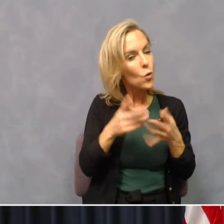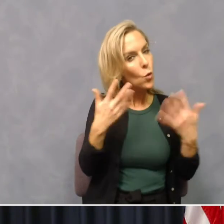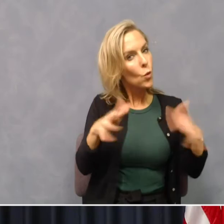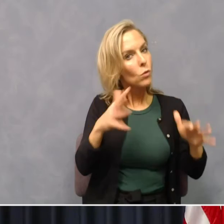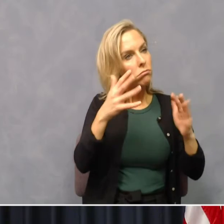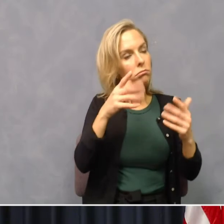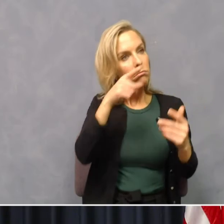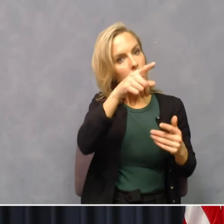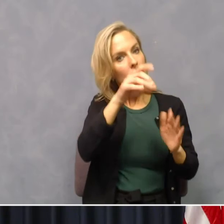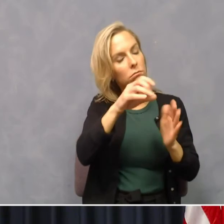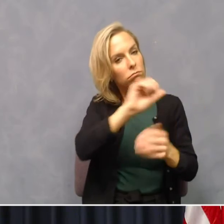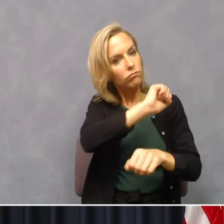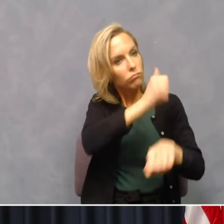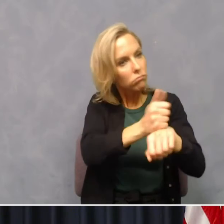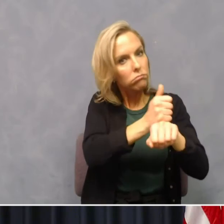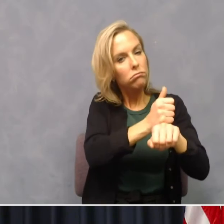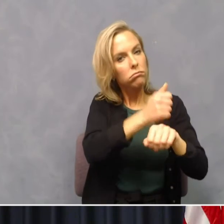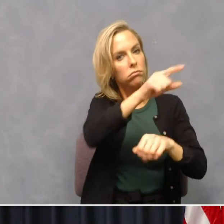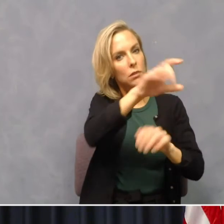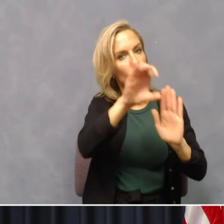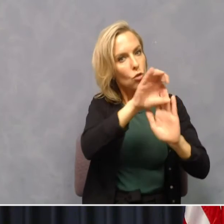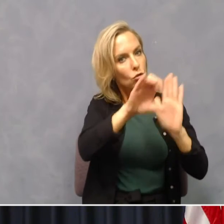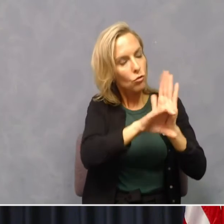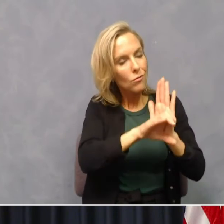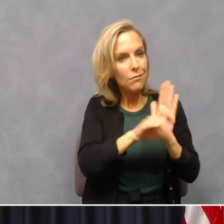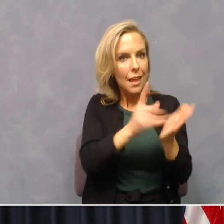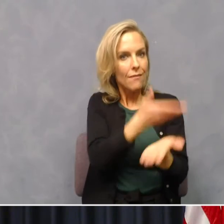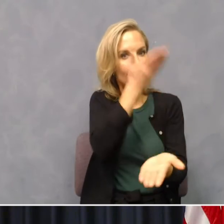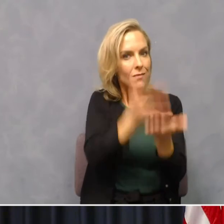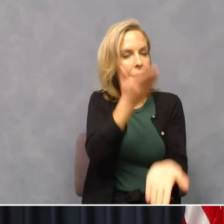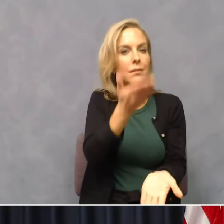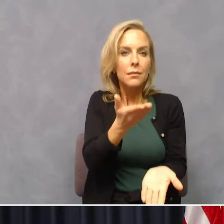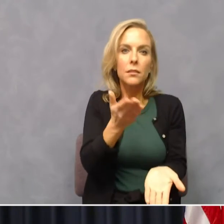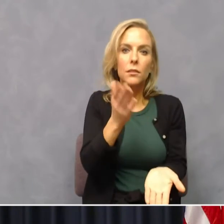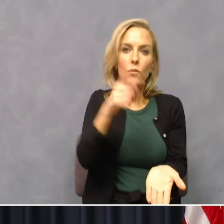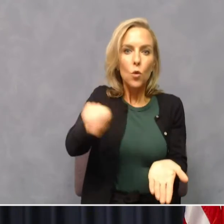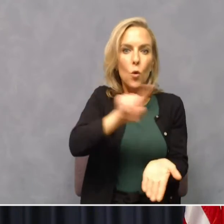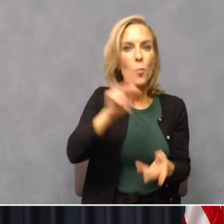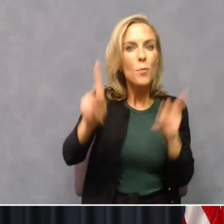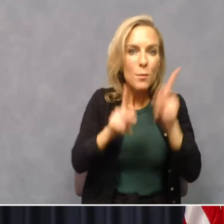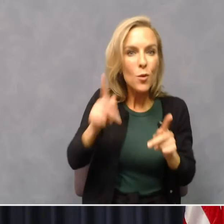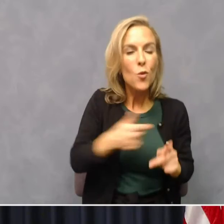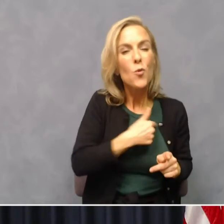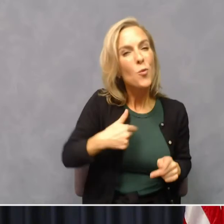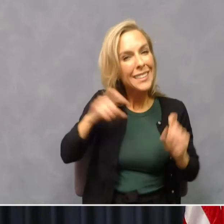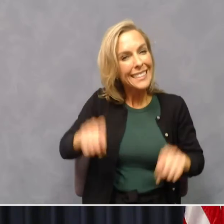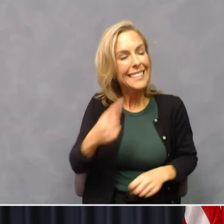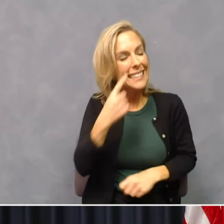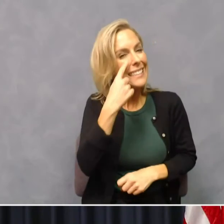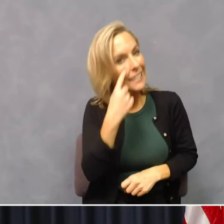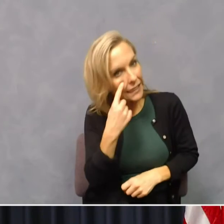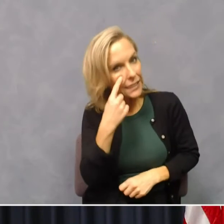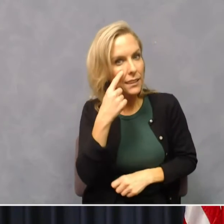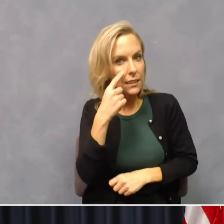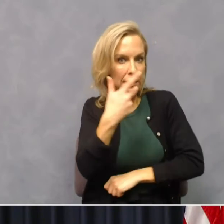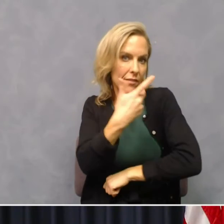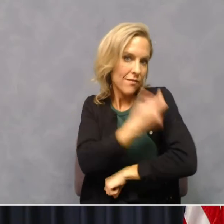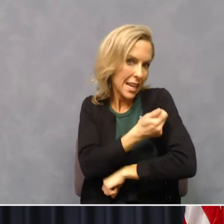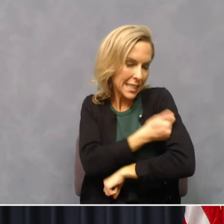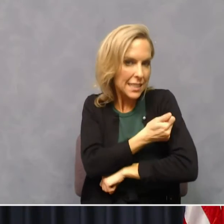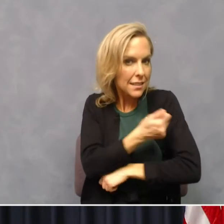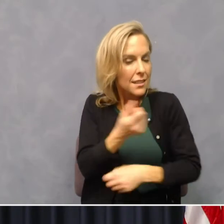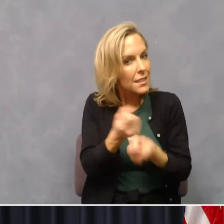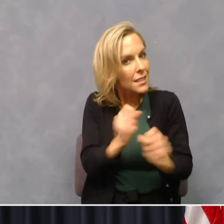Constitution that validate to folks that we need to see that the vaccine is safe, that it's